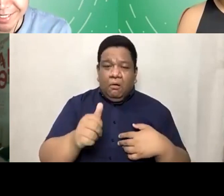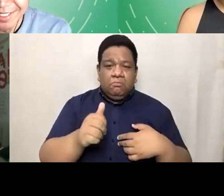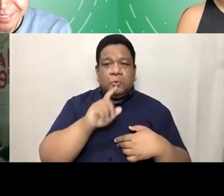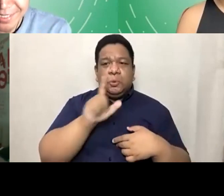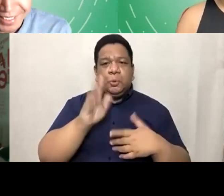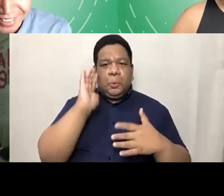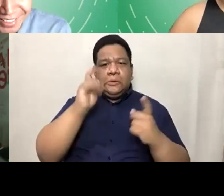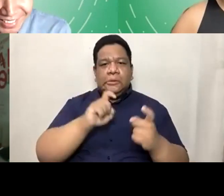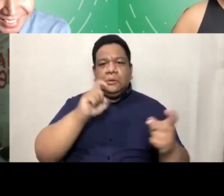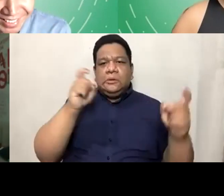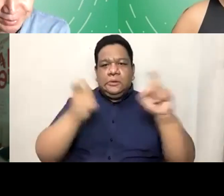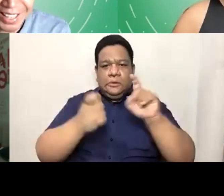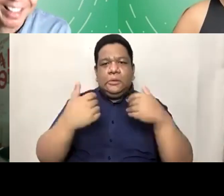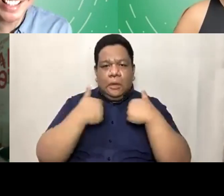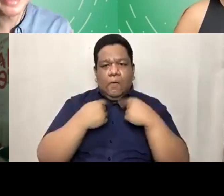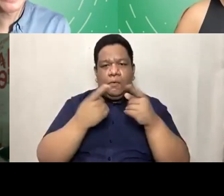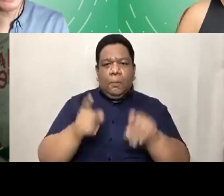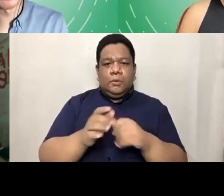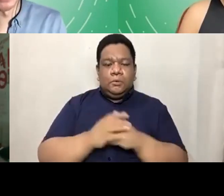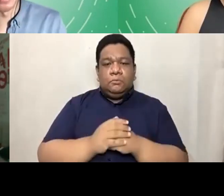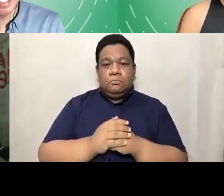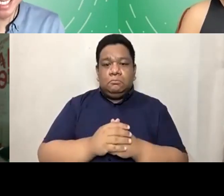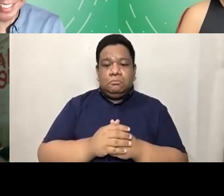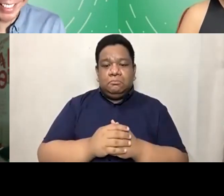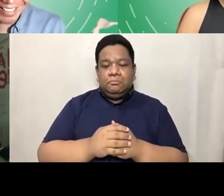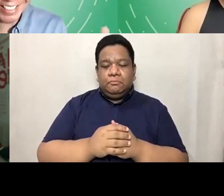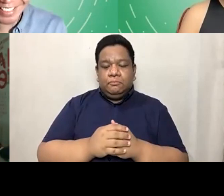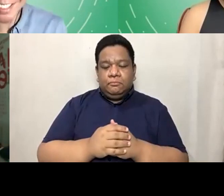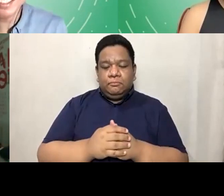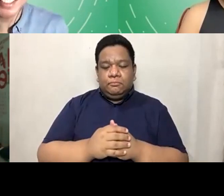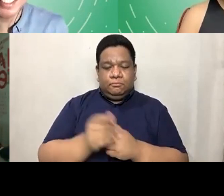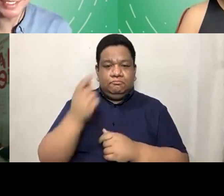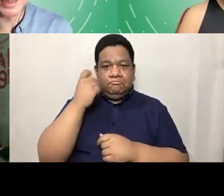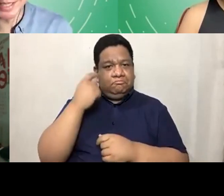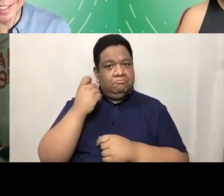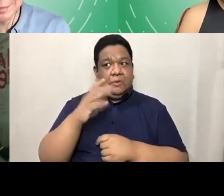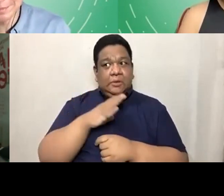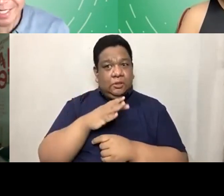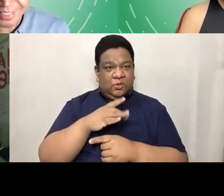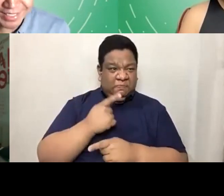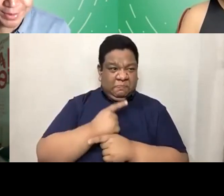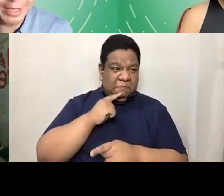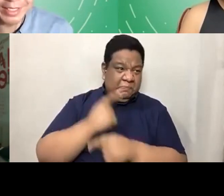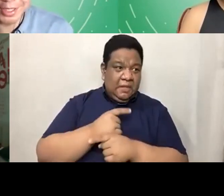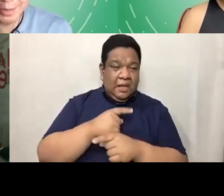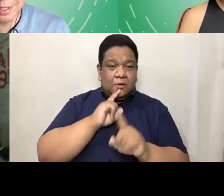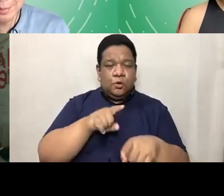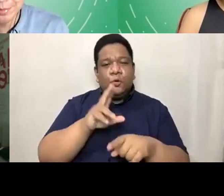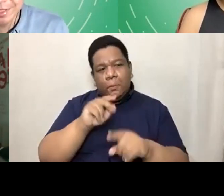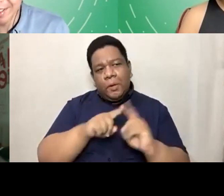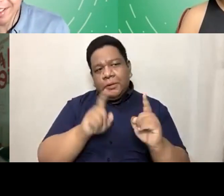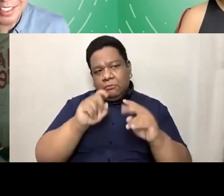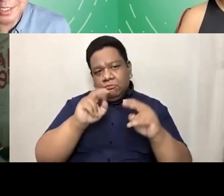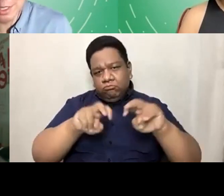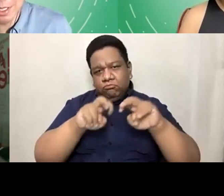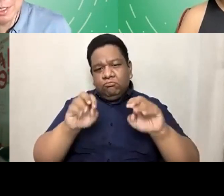And yeah, but I get the sentiment, and it's not a solid answer for me either. It is something we need to explore.